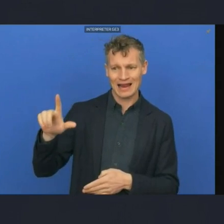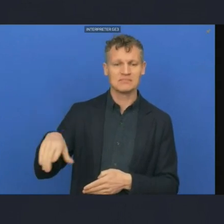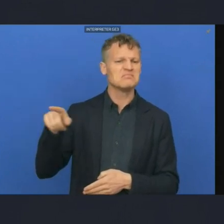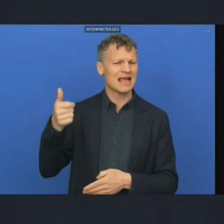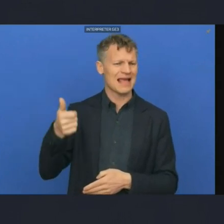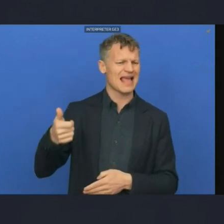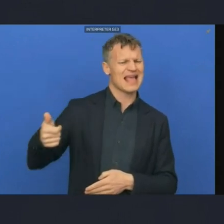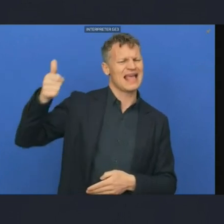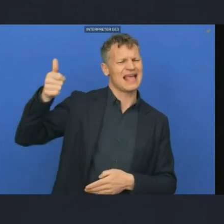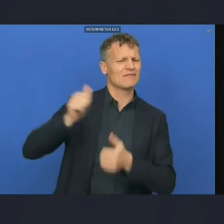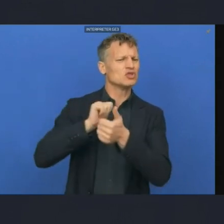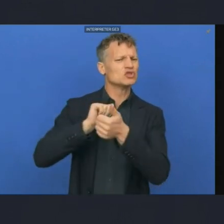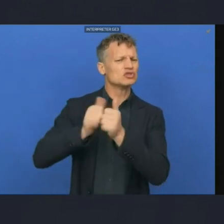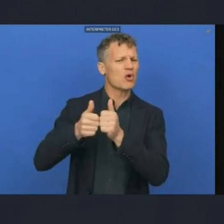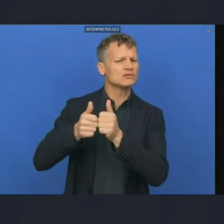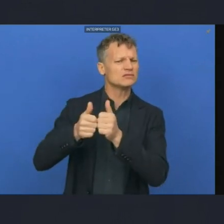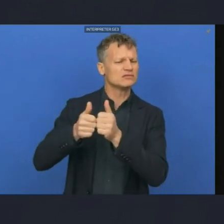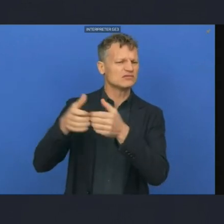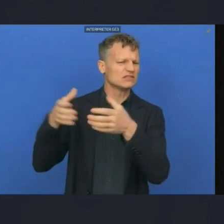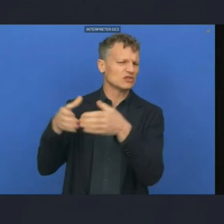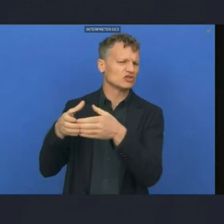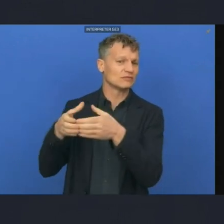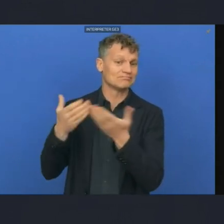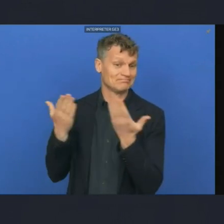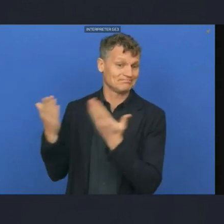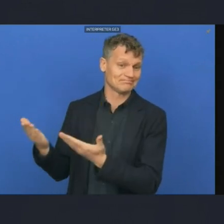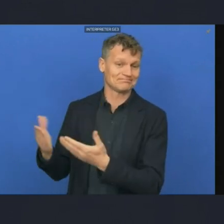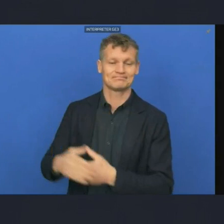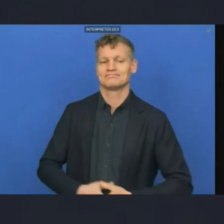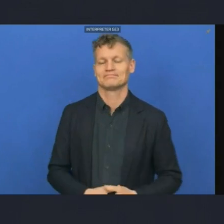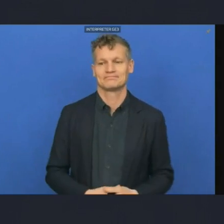detailed presentation about Erasmus Plus Sport. Gaël, please.